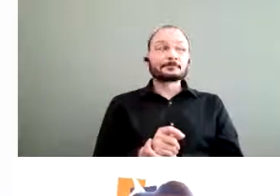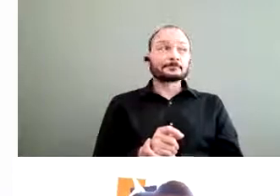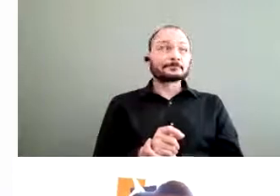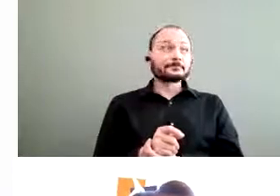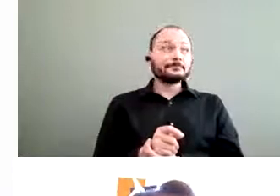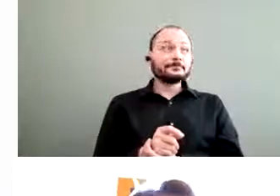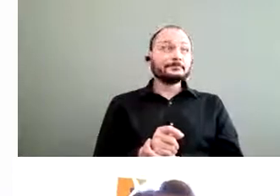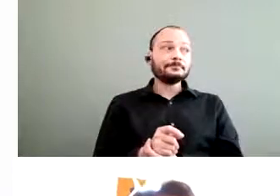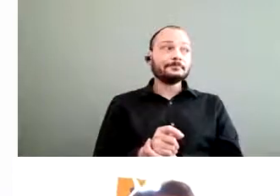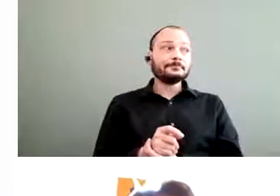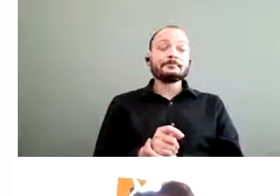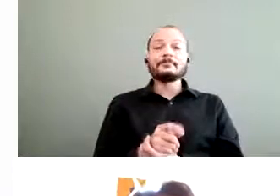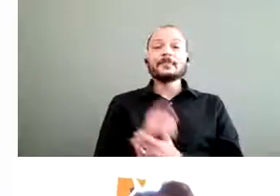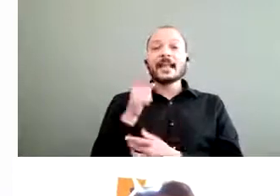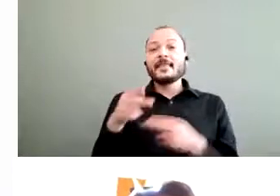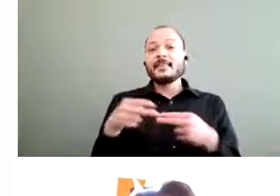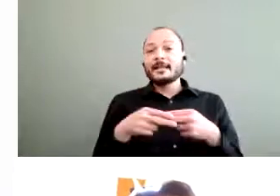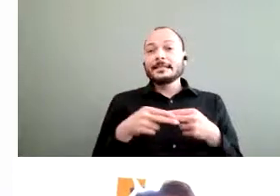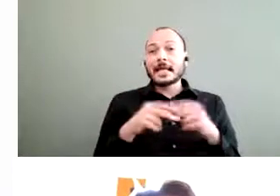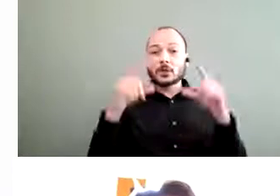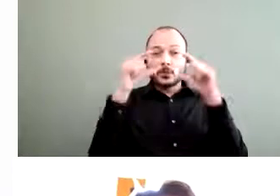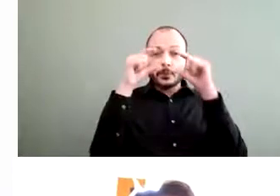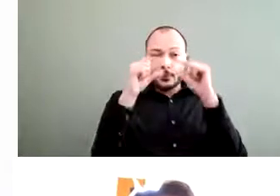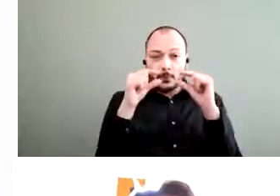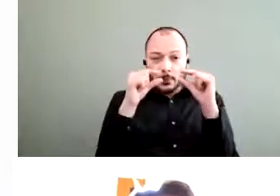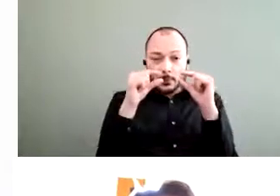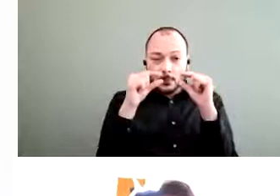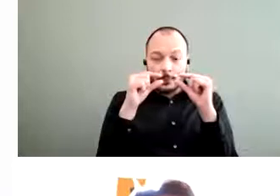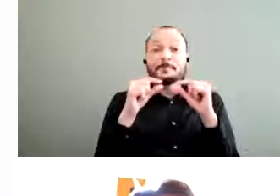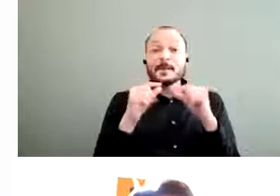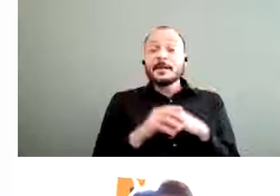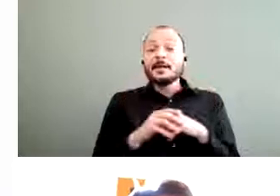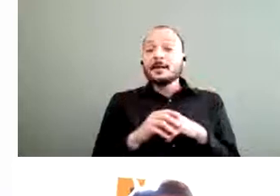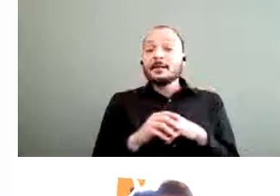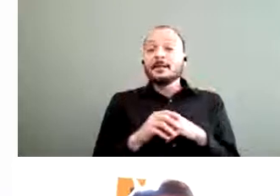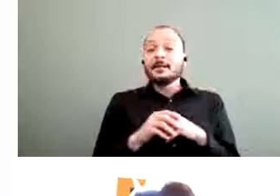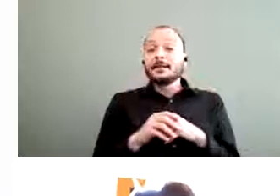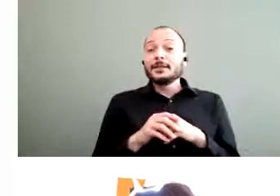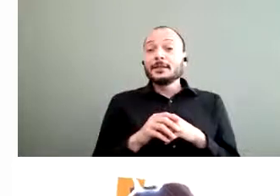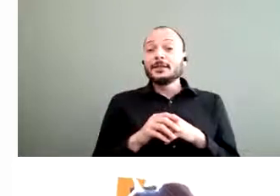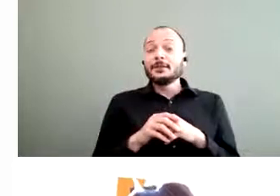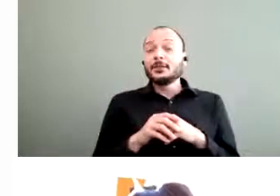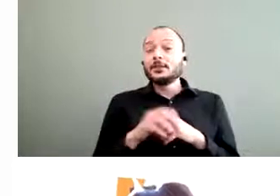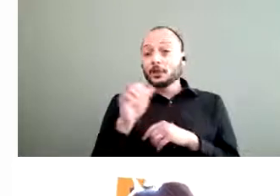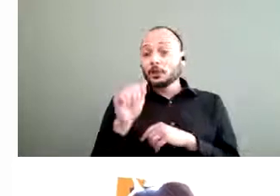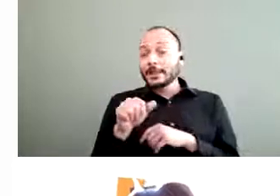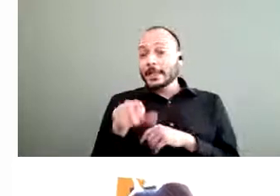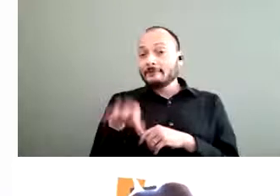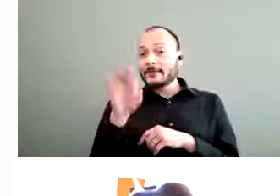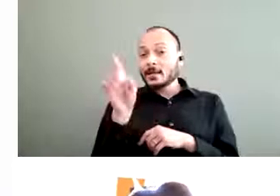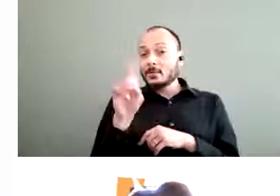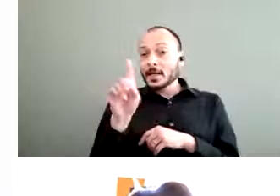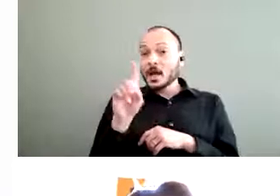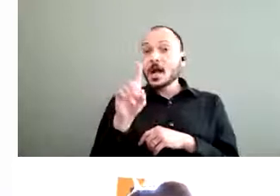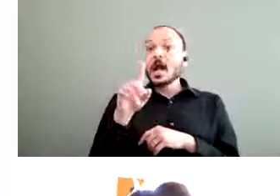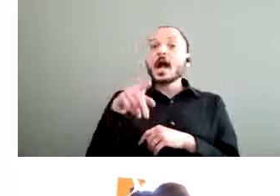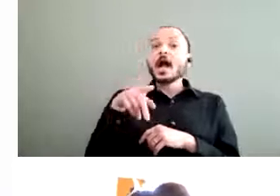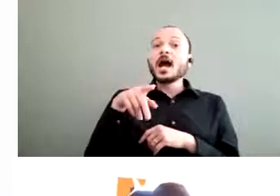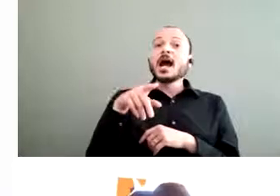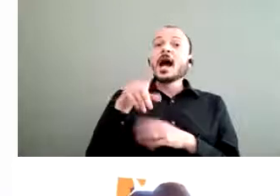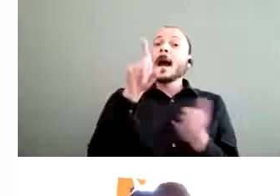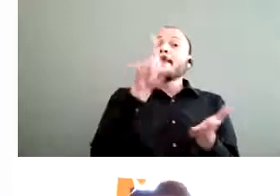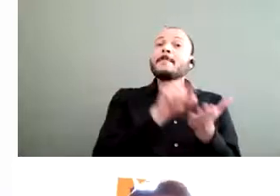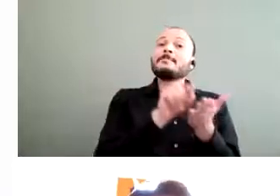And then this slide is a little small, but it's, and you can find it in publication